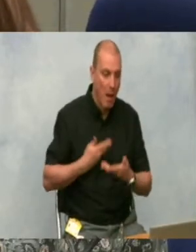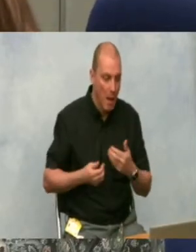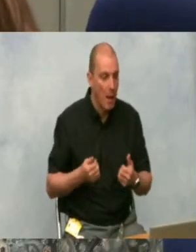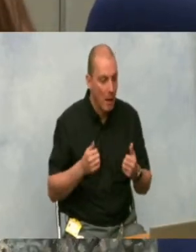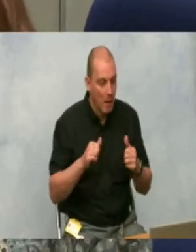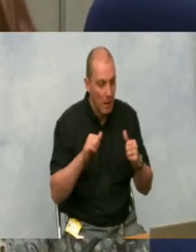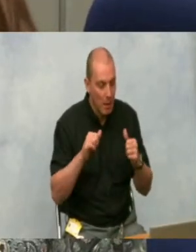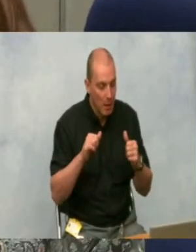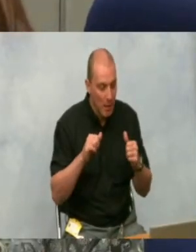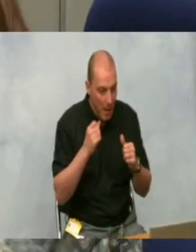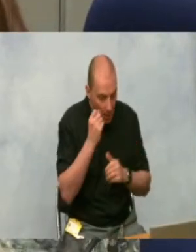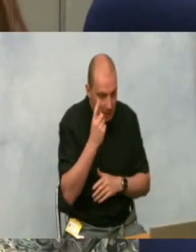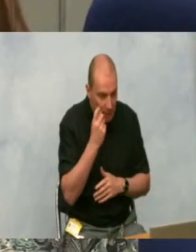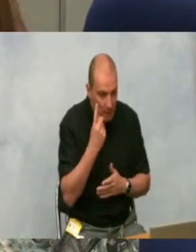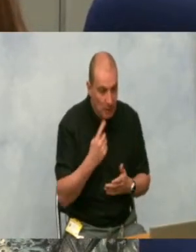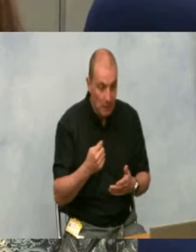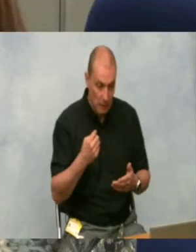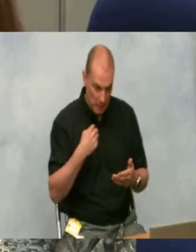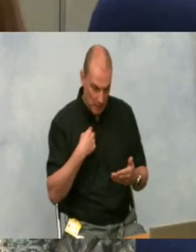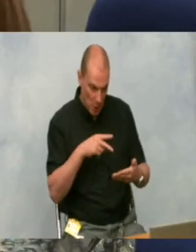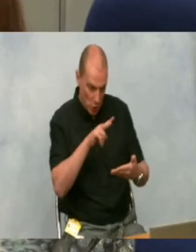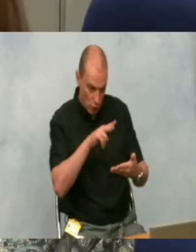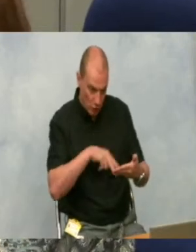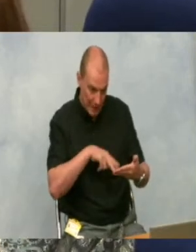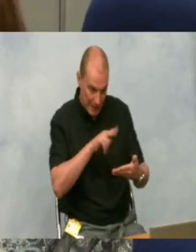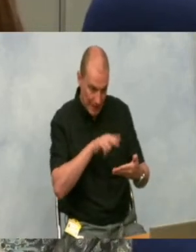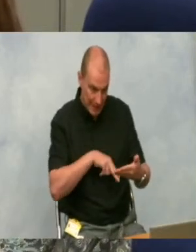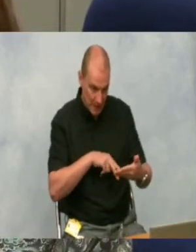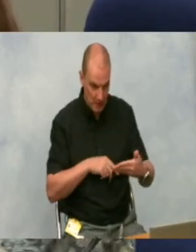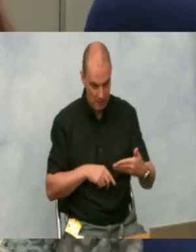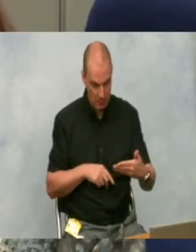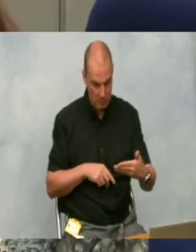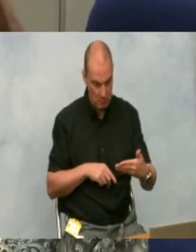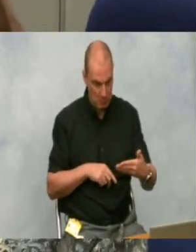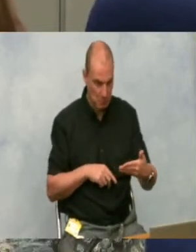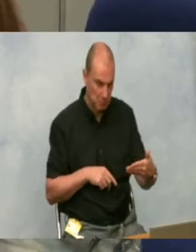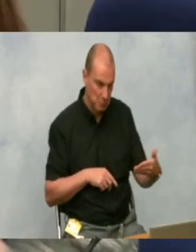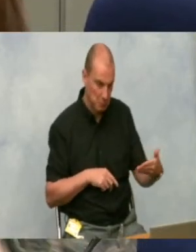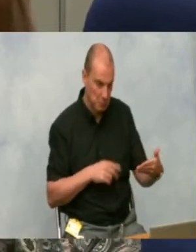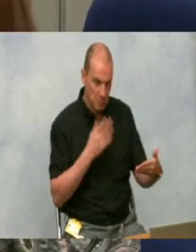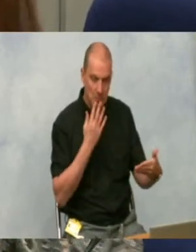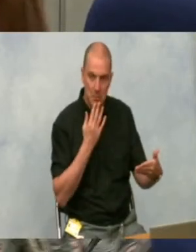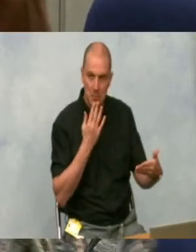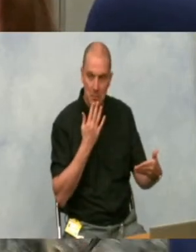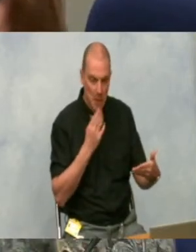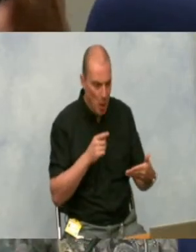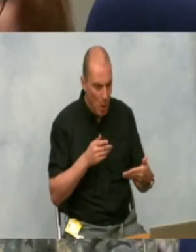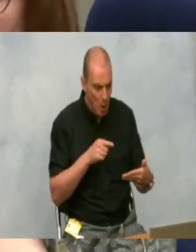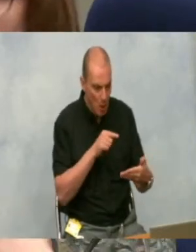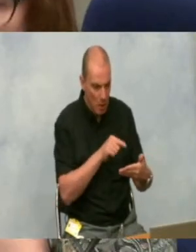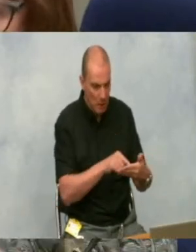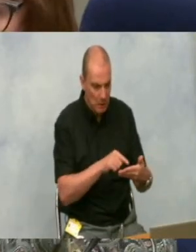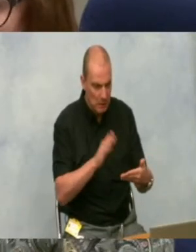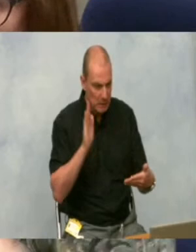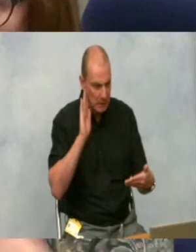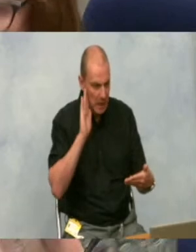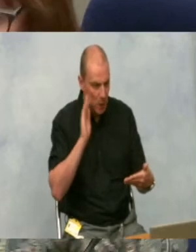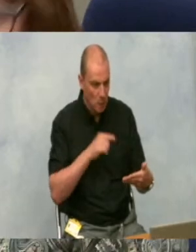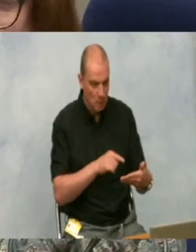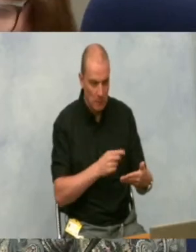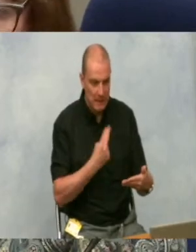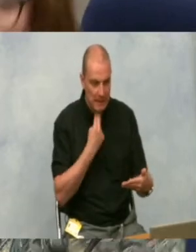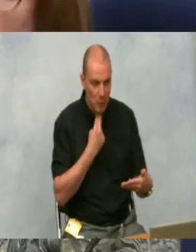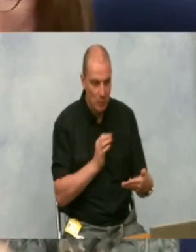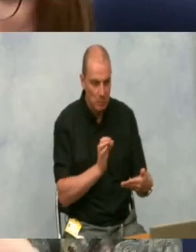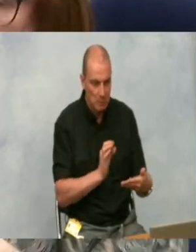When I read the paper, I didn't sense any disappointment in the price, and perhaps if that had been relayed in the paper, that unfortunately this is the